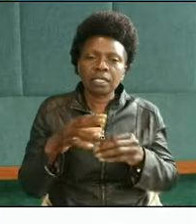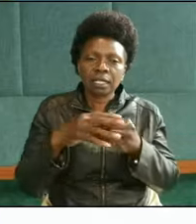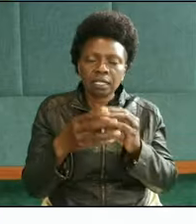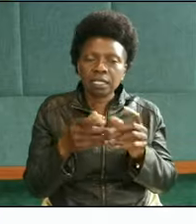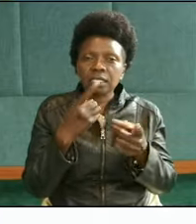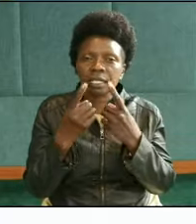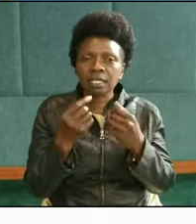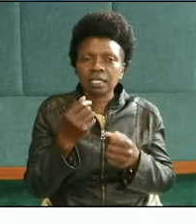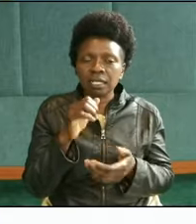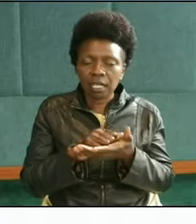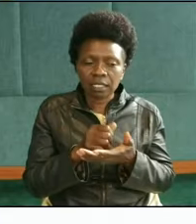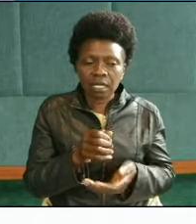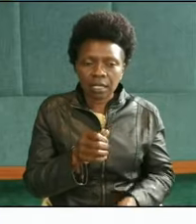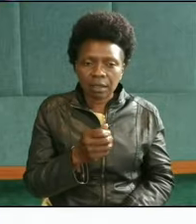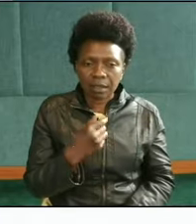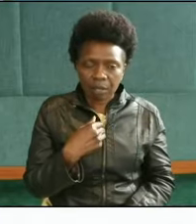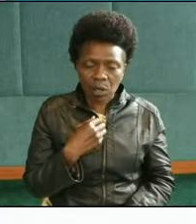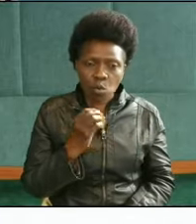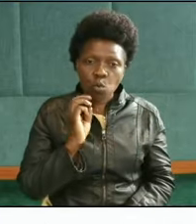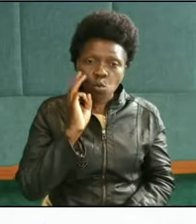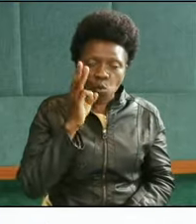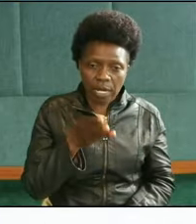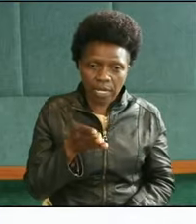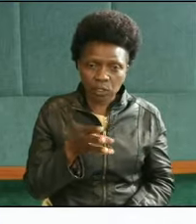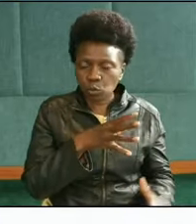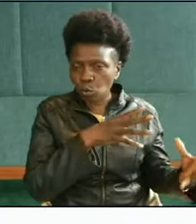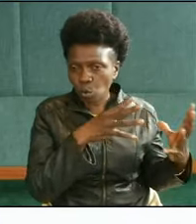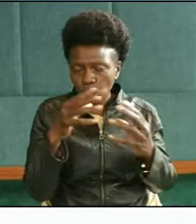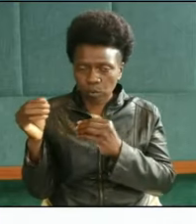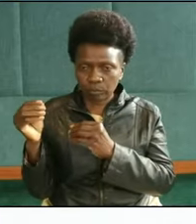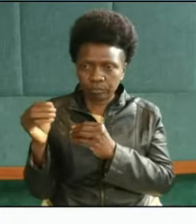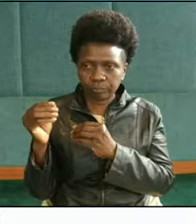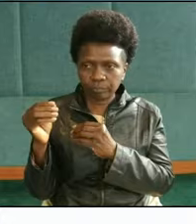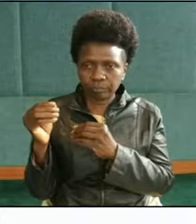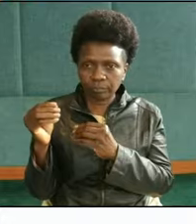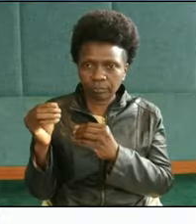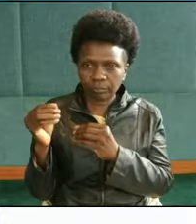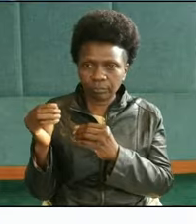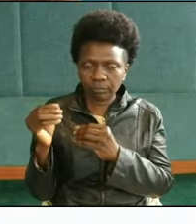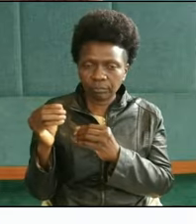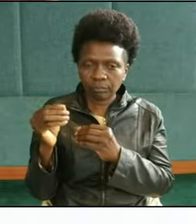says that I will leave all my glory.